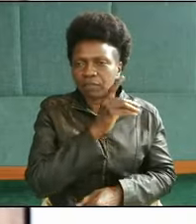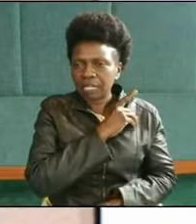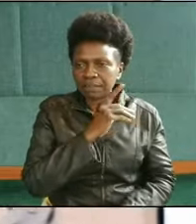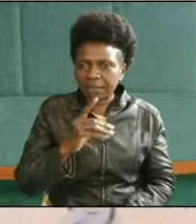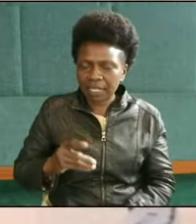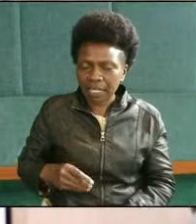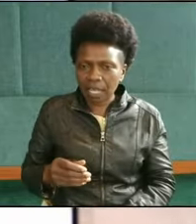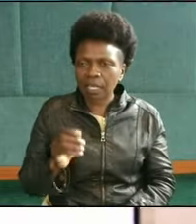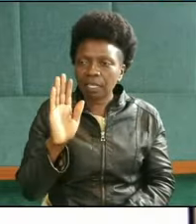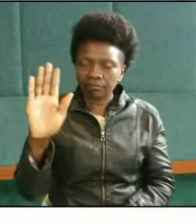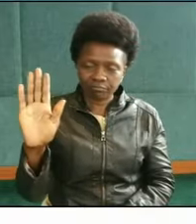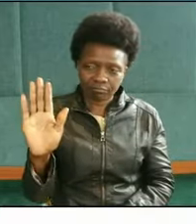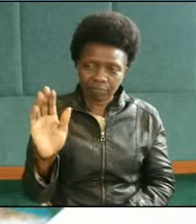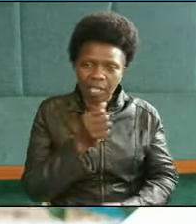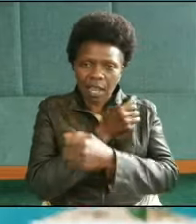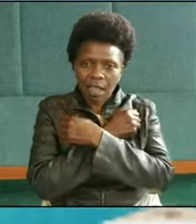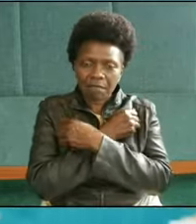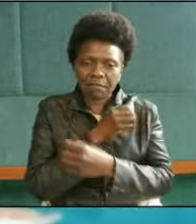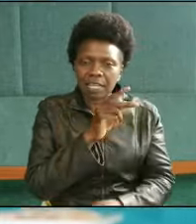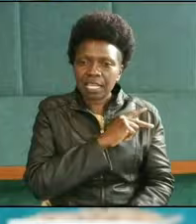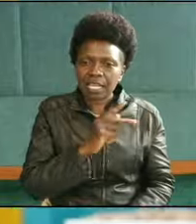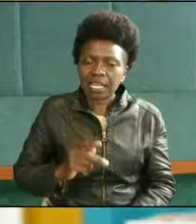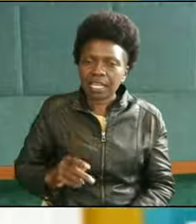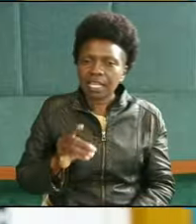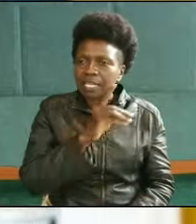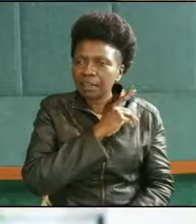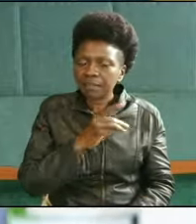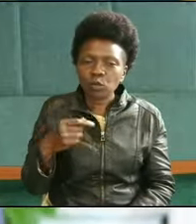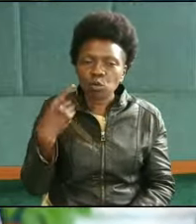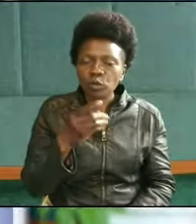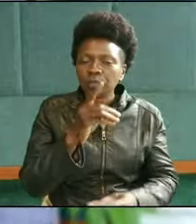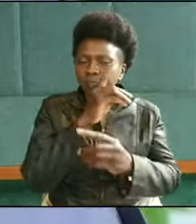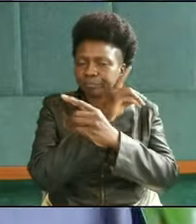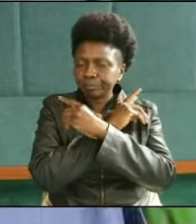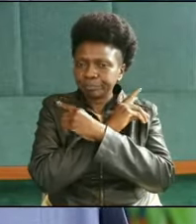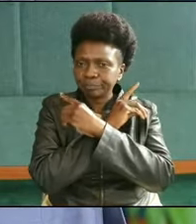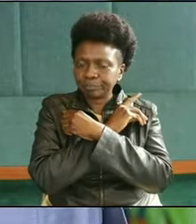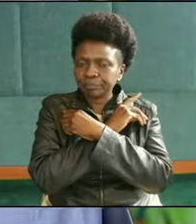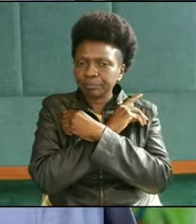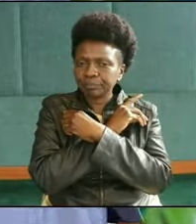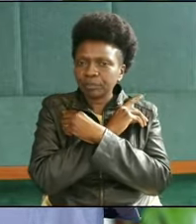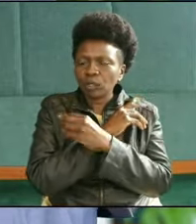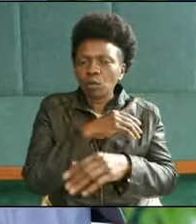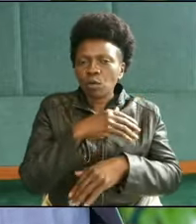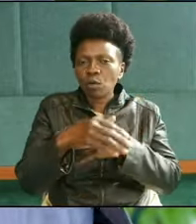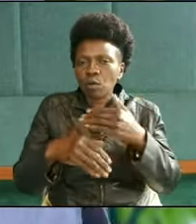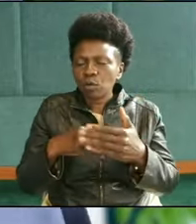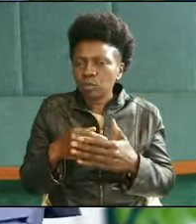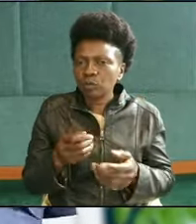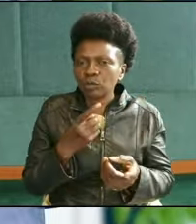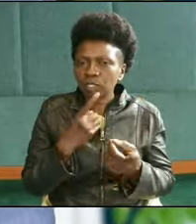King David, a king who always depended on the Lord to tell